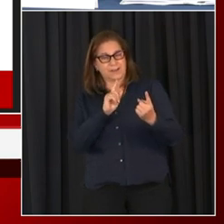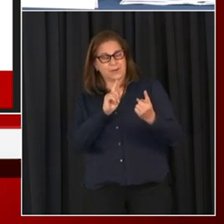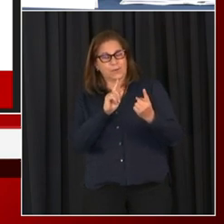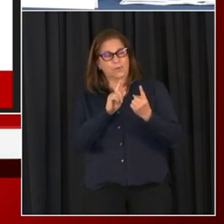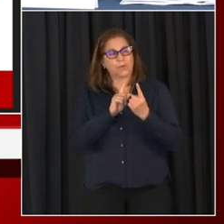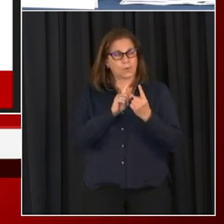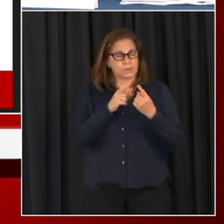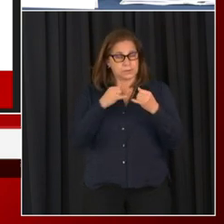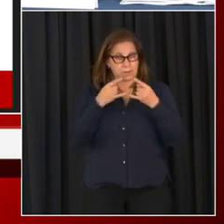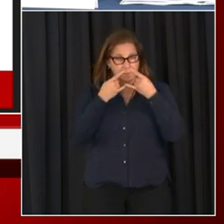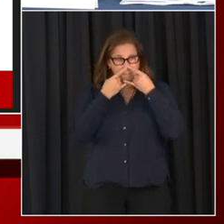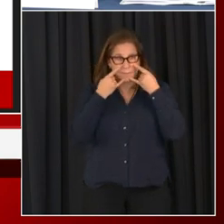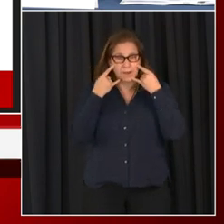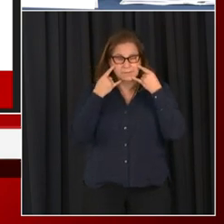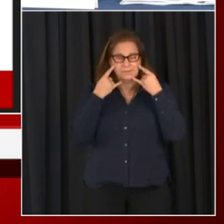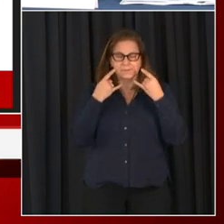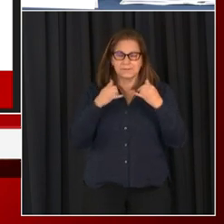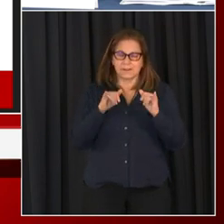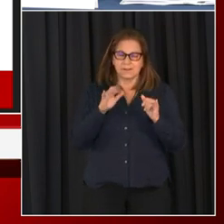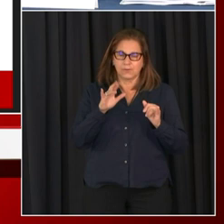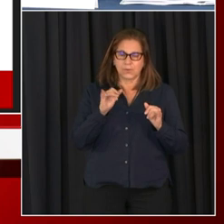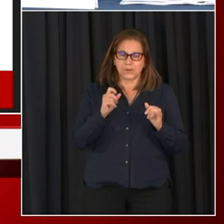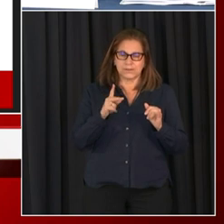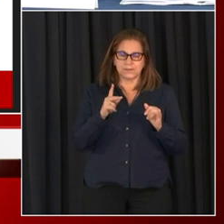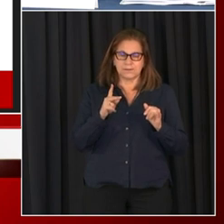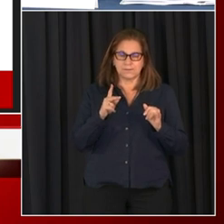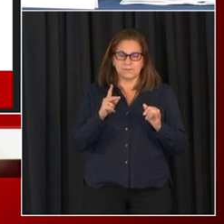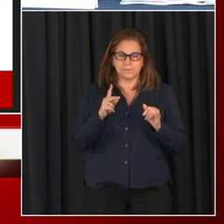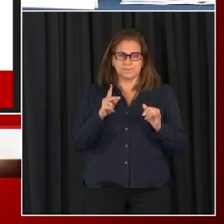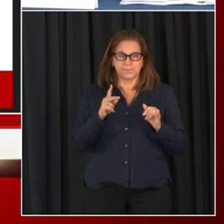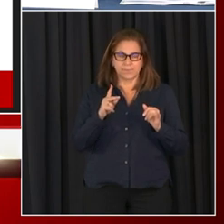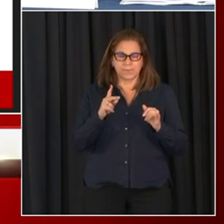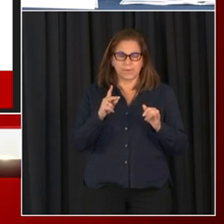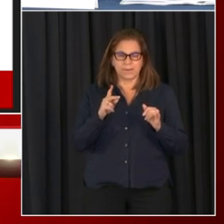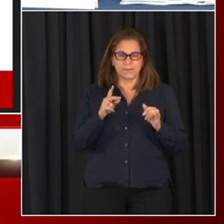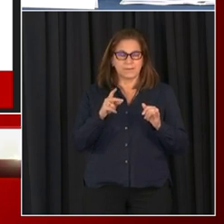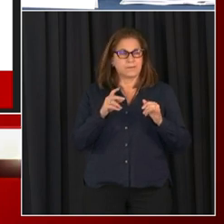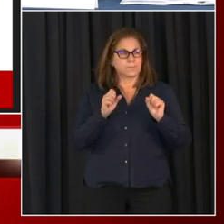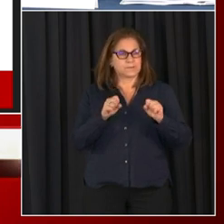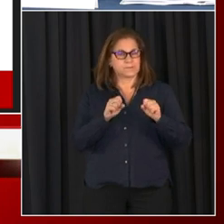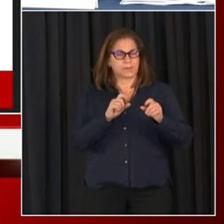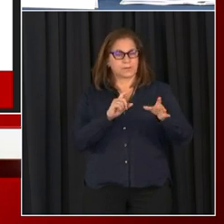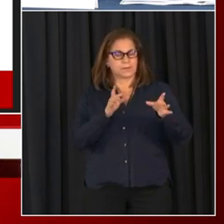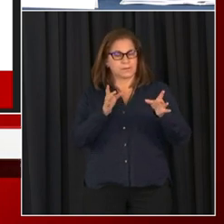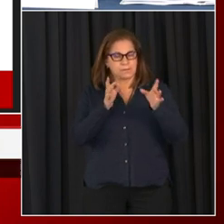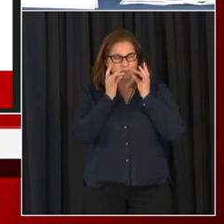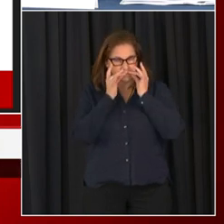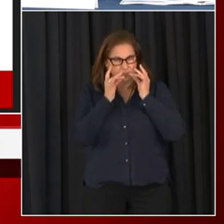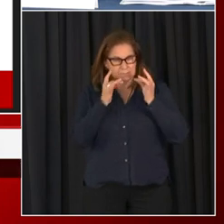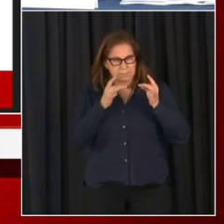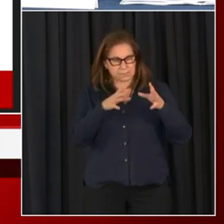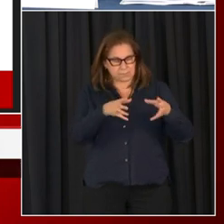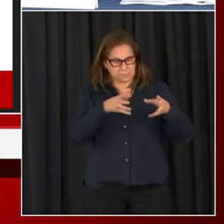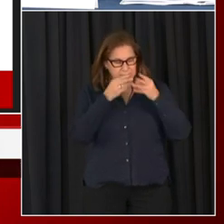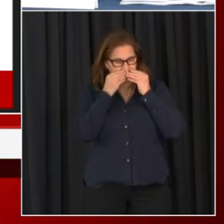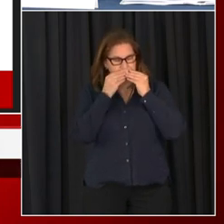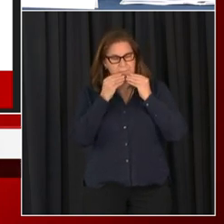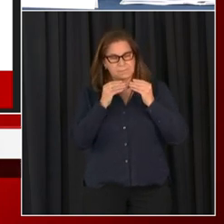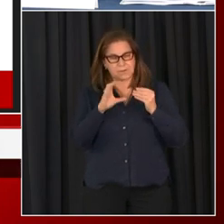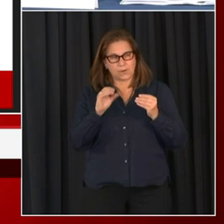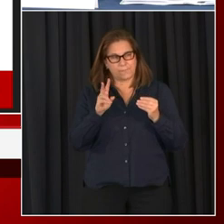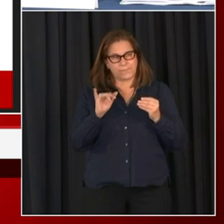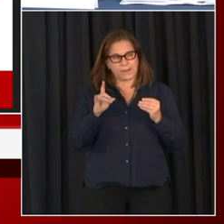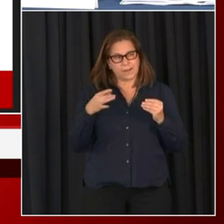who has been diagnosed with COVID-19. And so there may be activities that someone participates